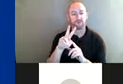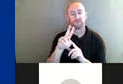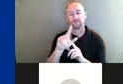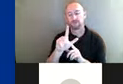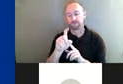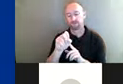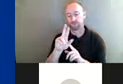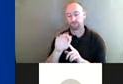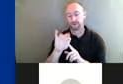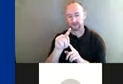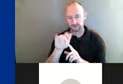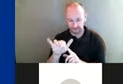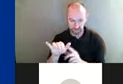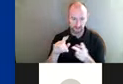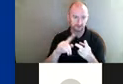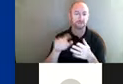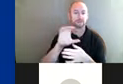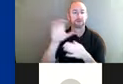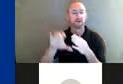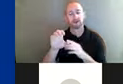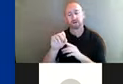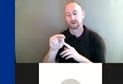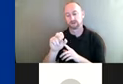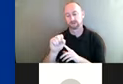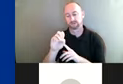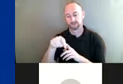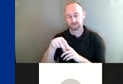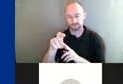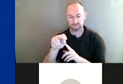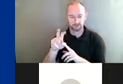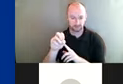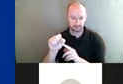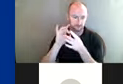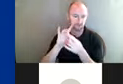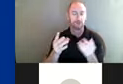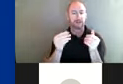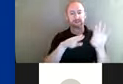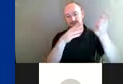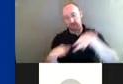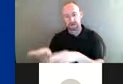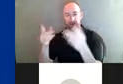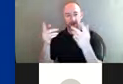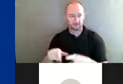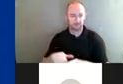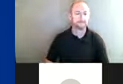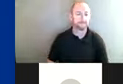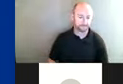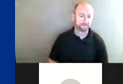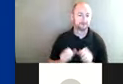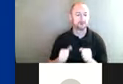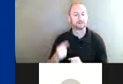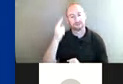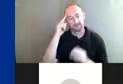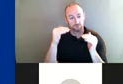risk and what those consequences may be with regards to a landslide happening. So you can come up with an equation